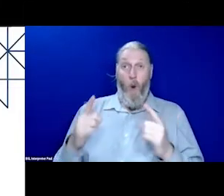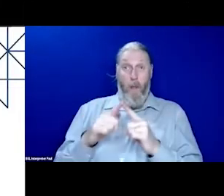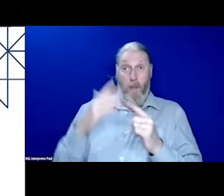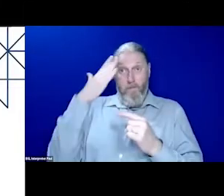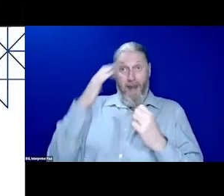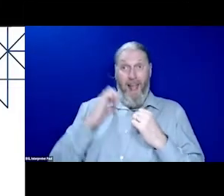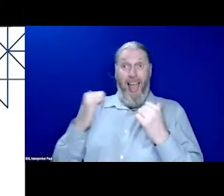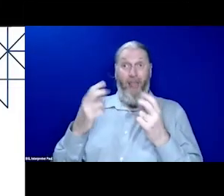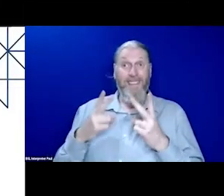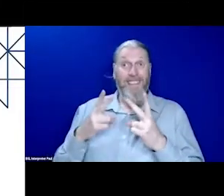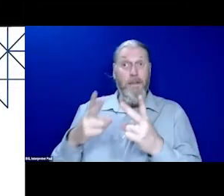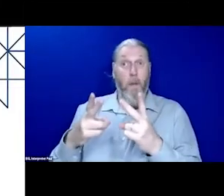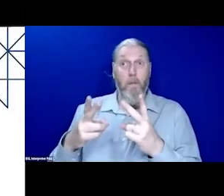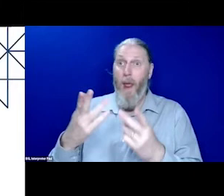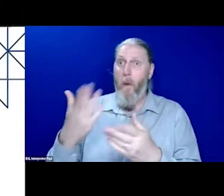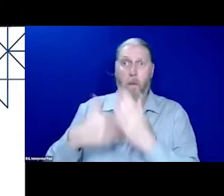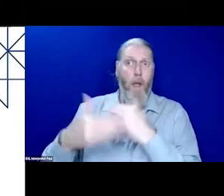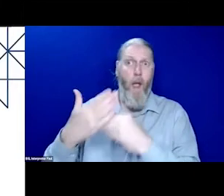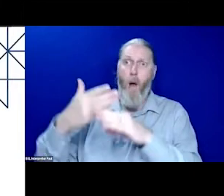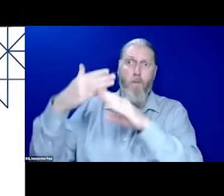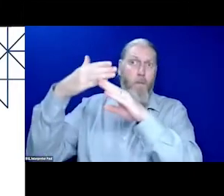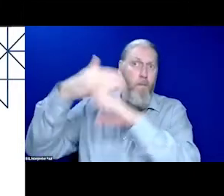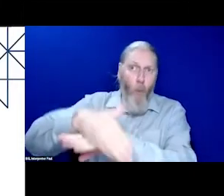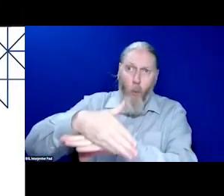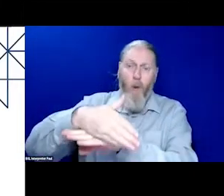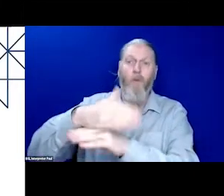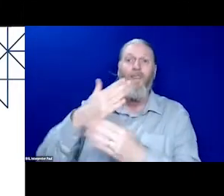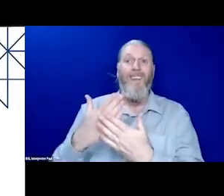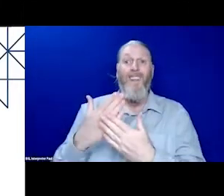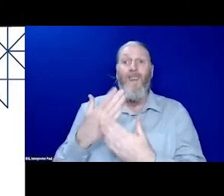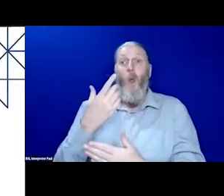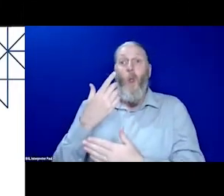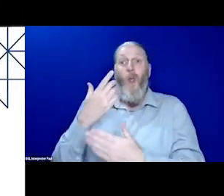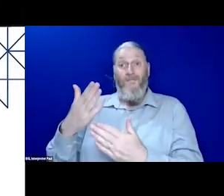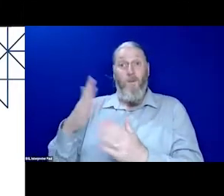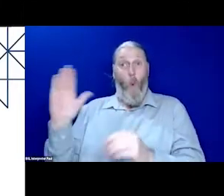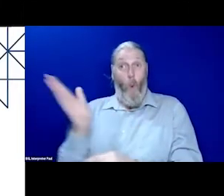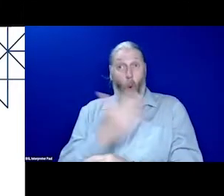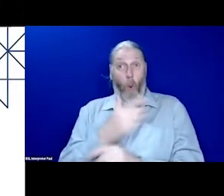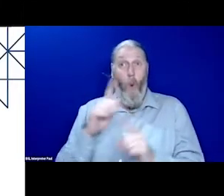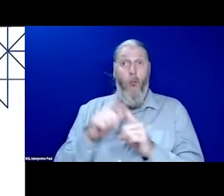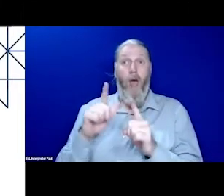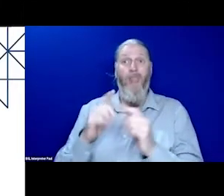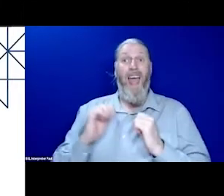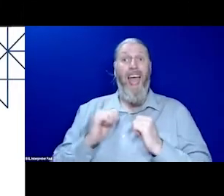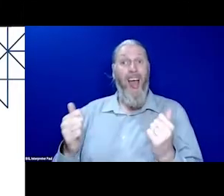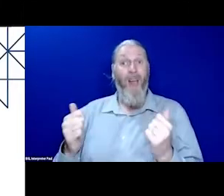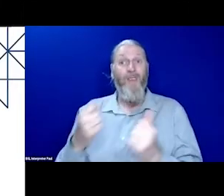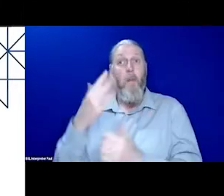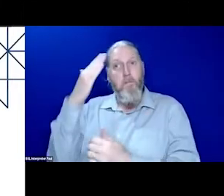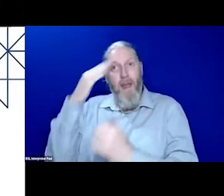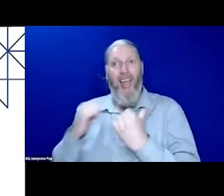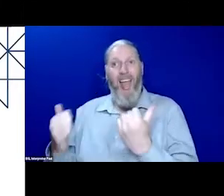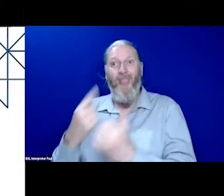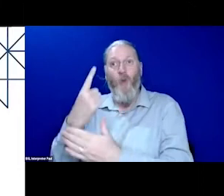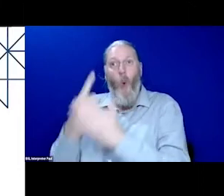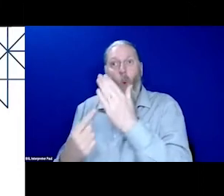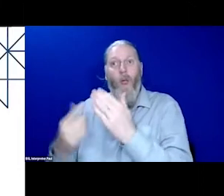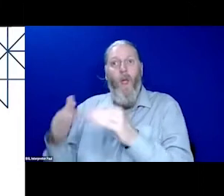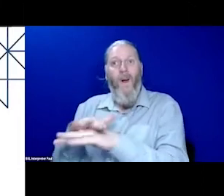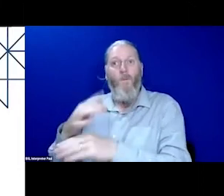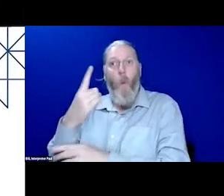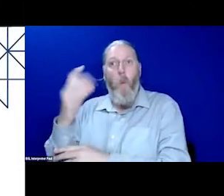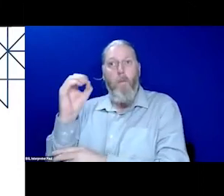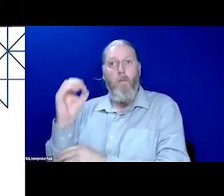are strained. Mental health workers represent only 1% of the workforce. And this means in low resource settings, 90%